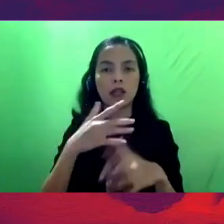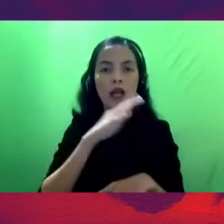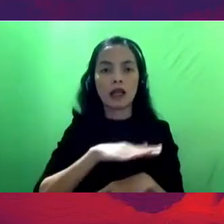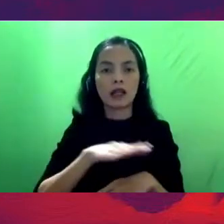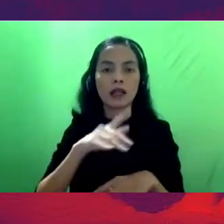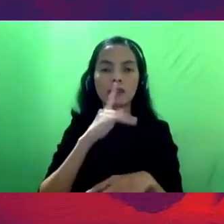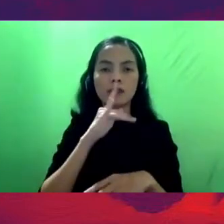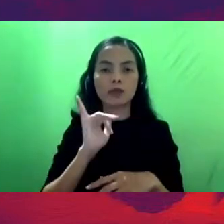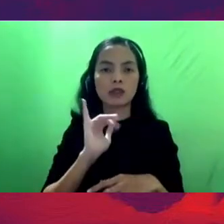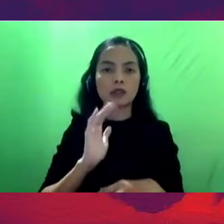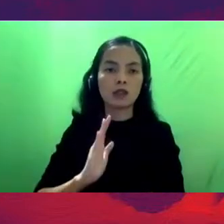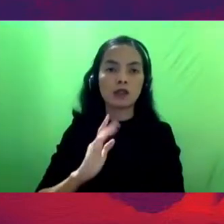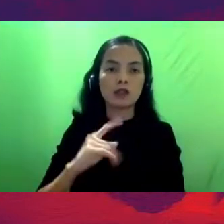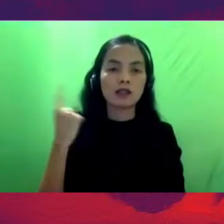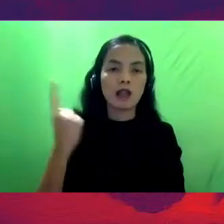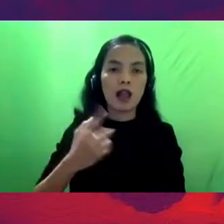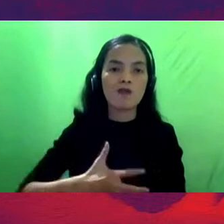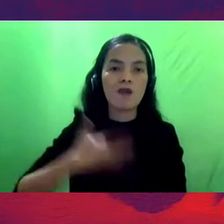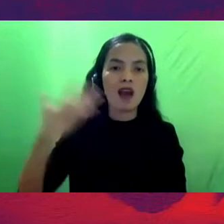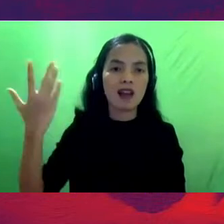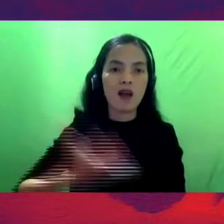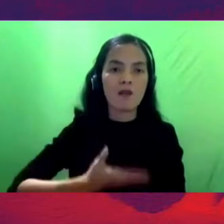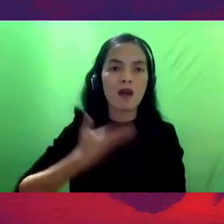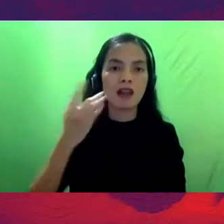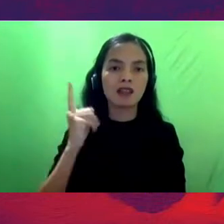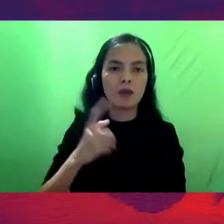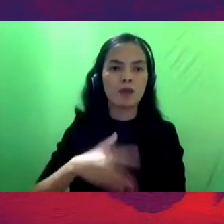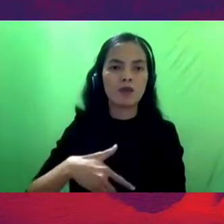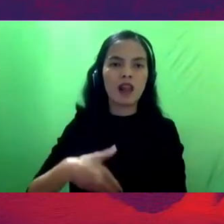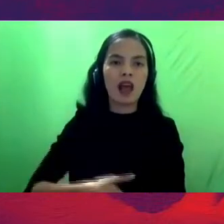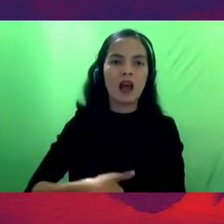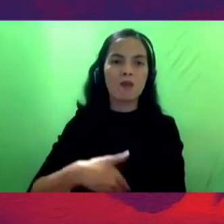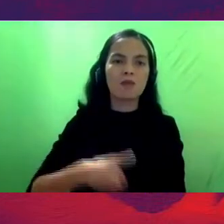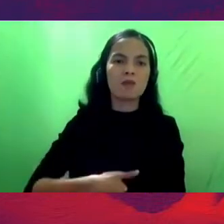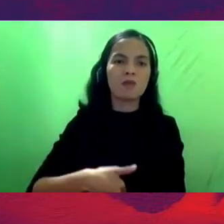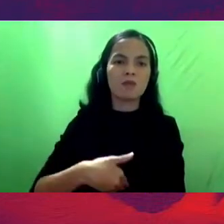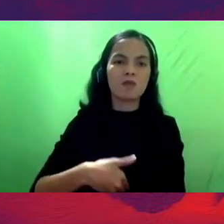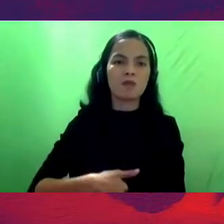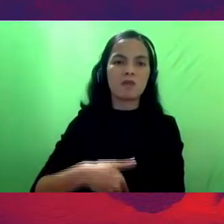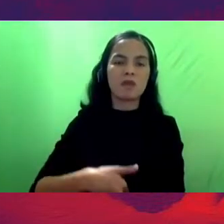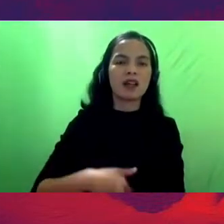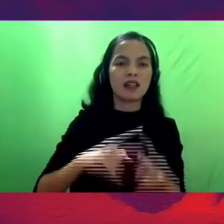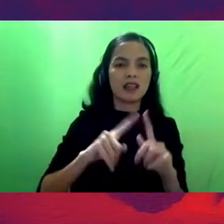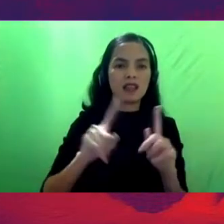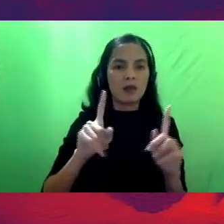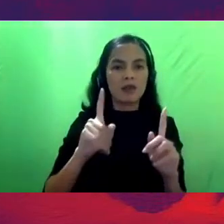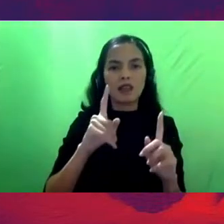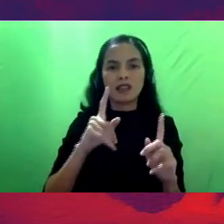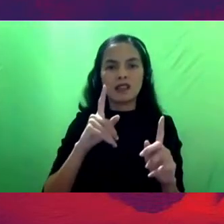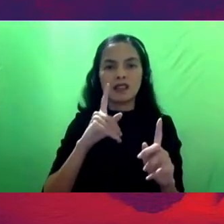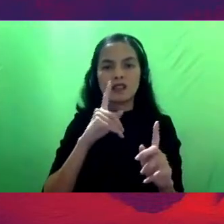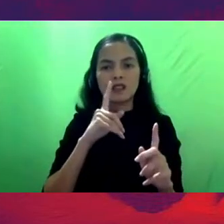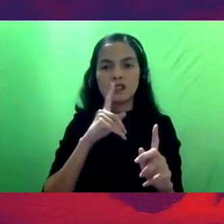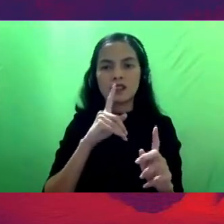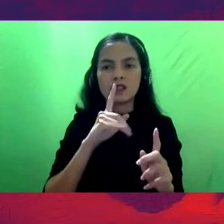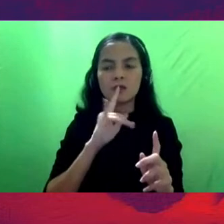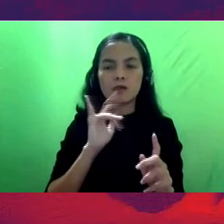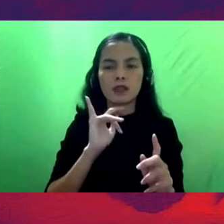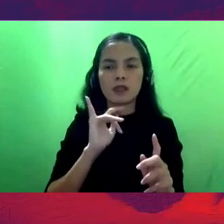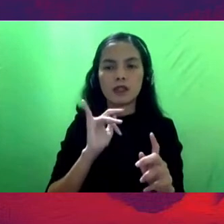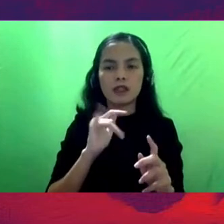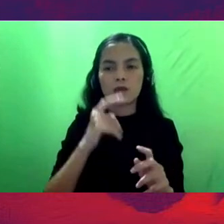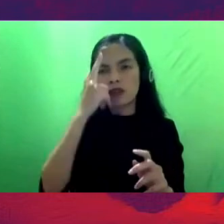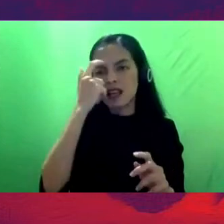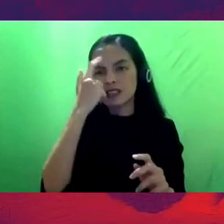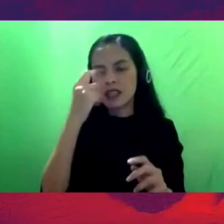hungry, and also they cannot, follow the lesson very well during this hardest